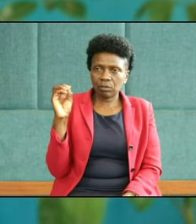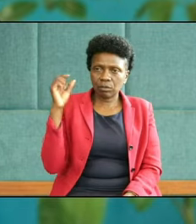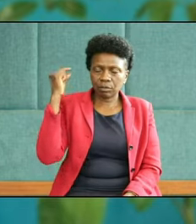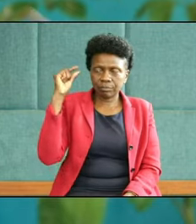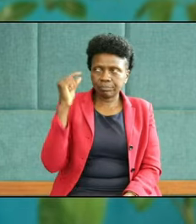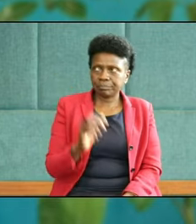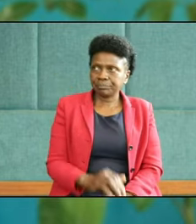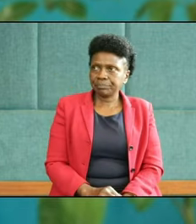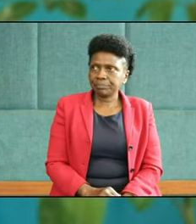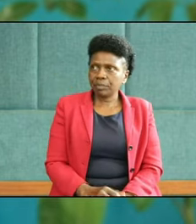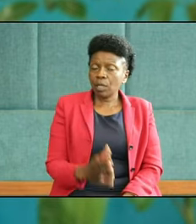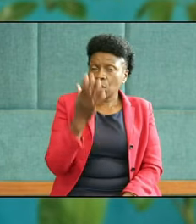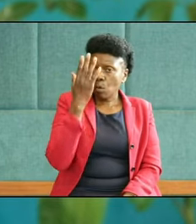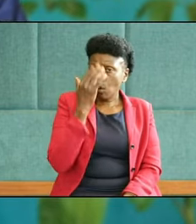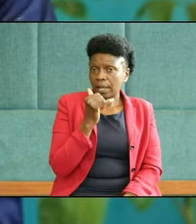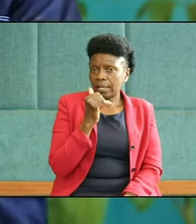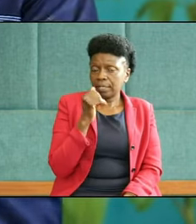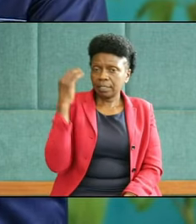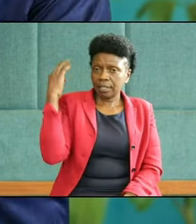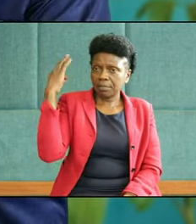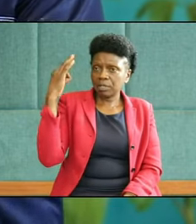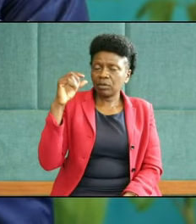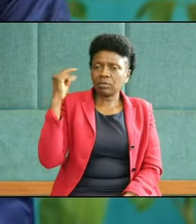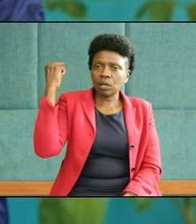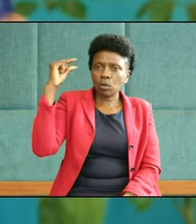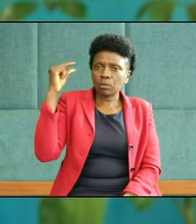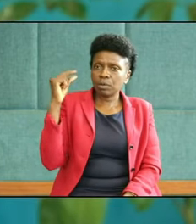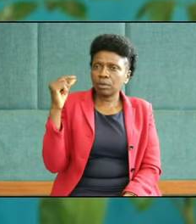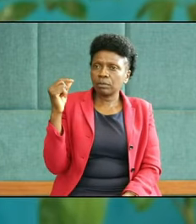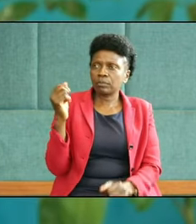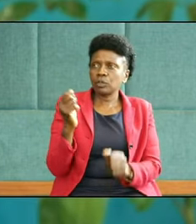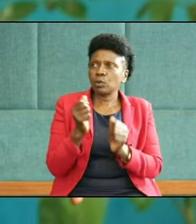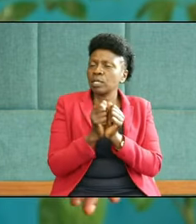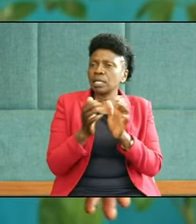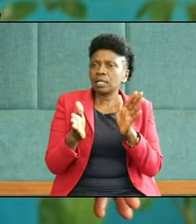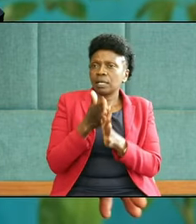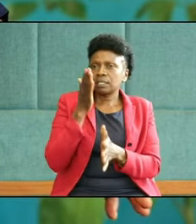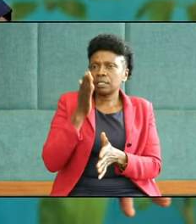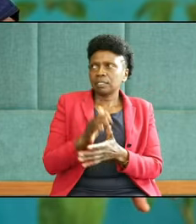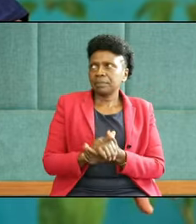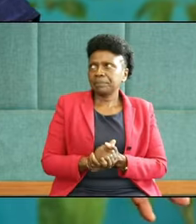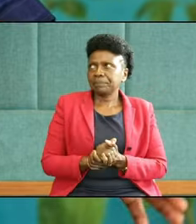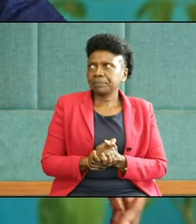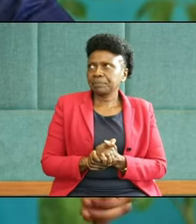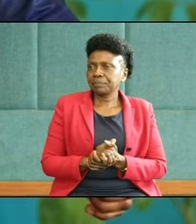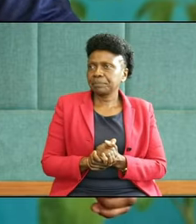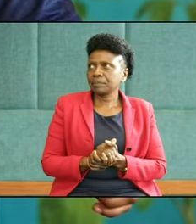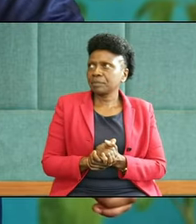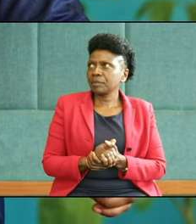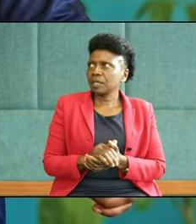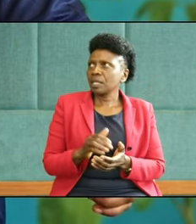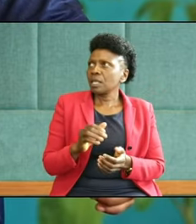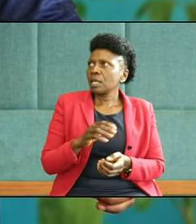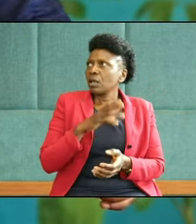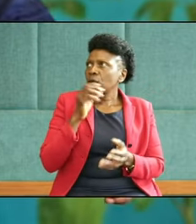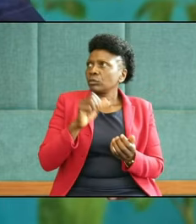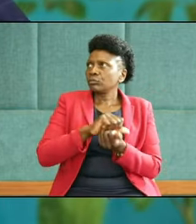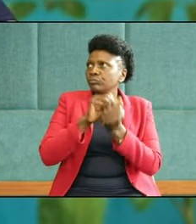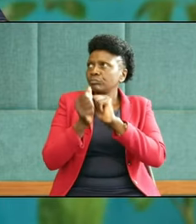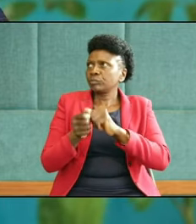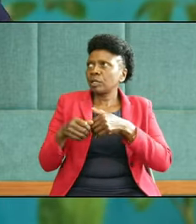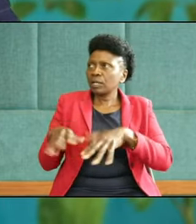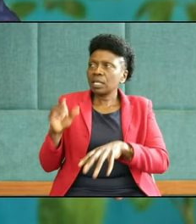gospel. Why the preaching of the gospel with a sense of urgency? They are going to turn away their ears from the